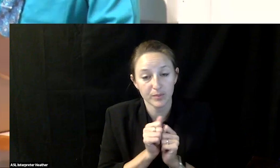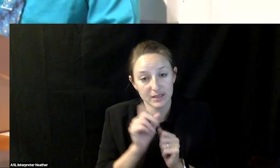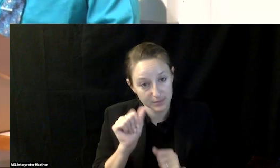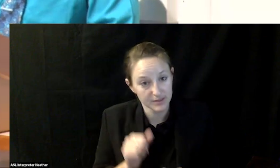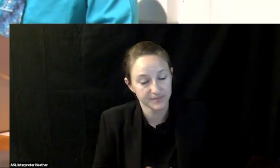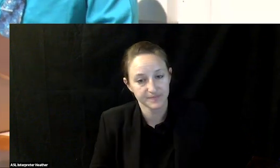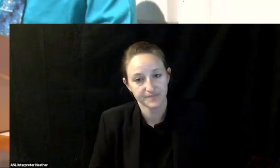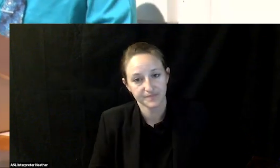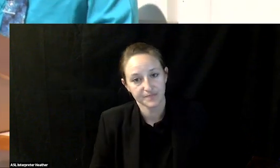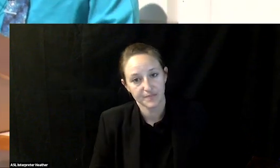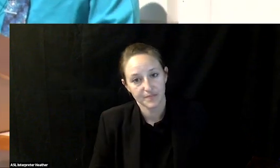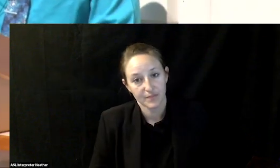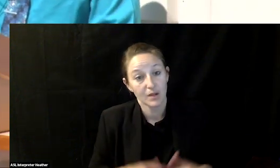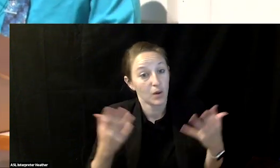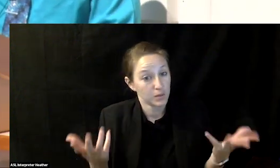So